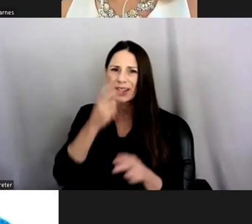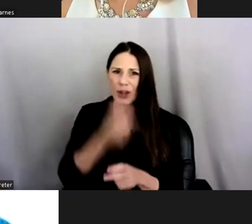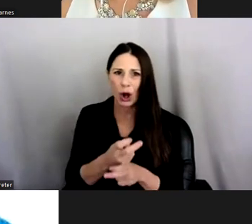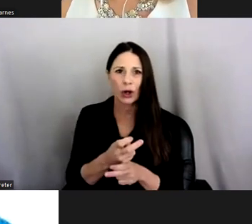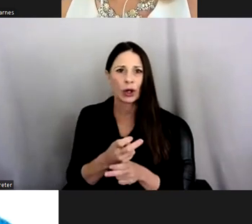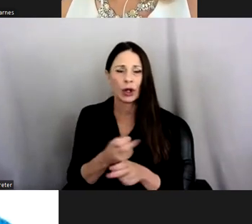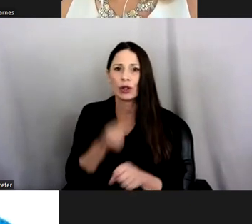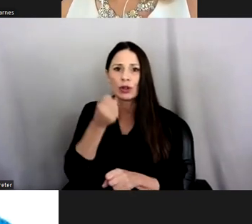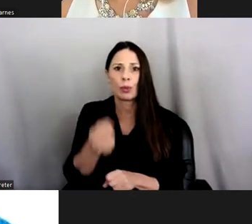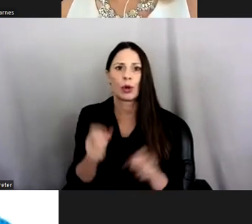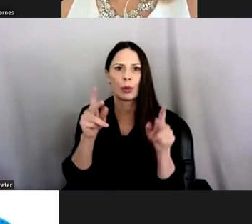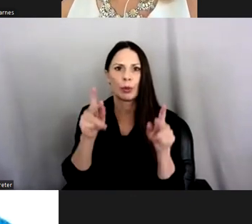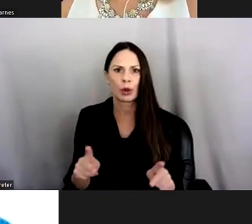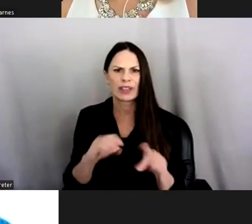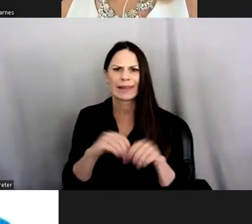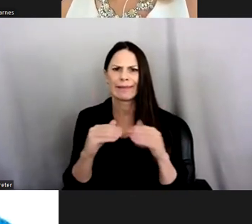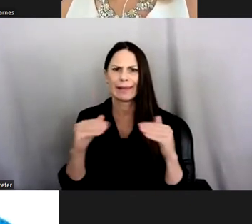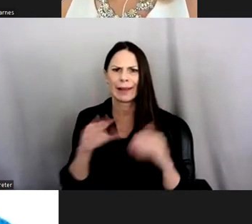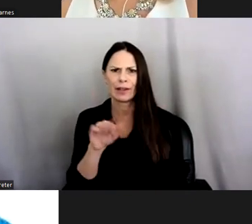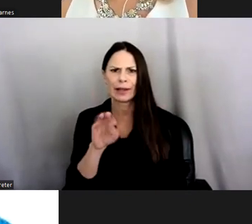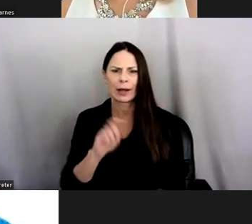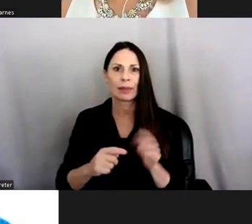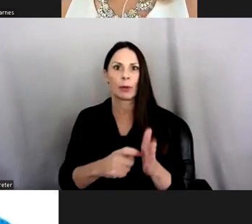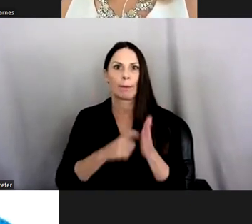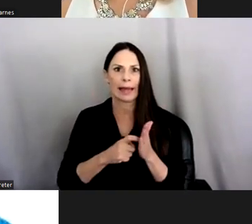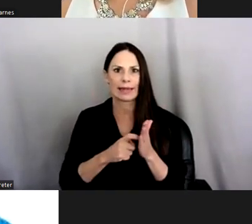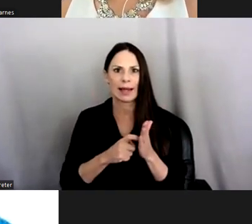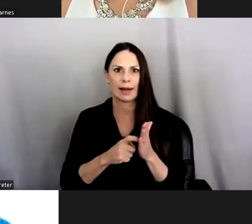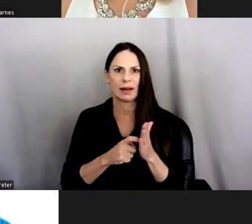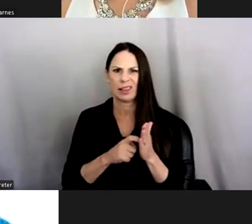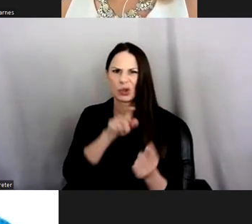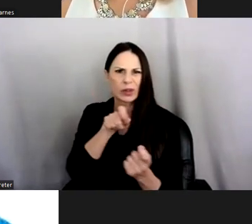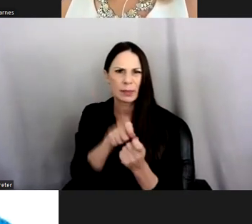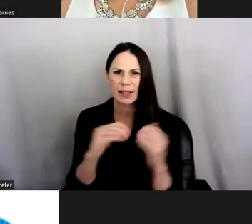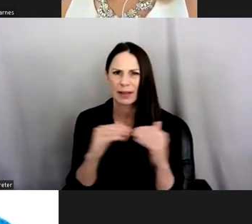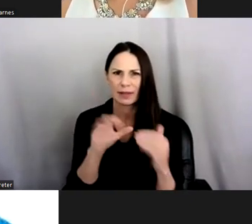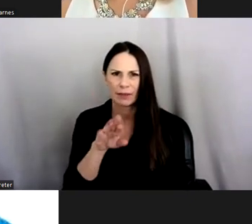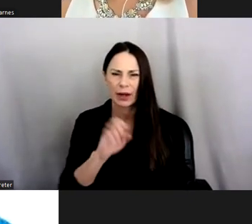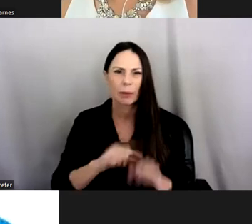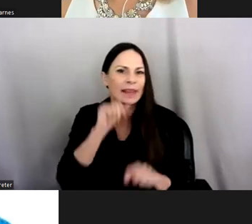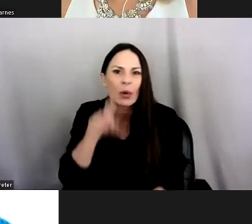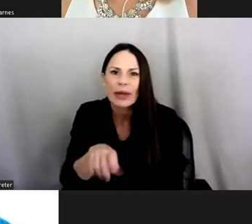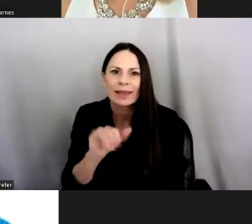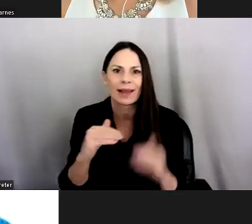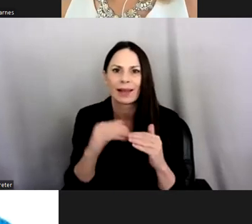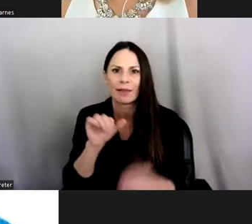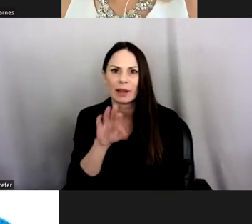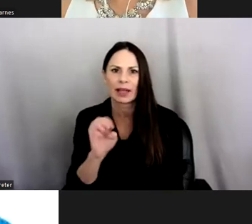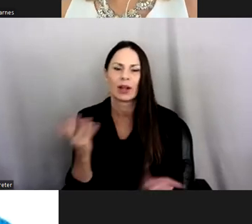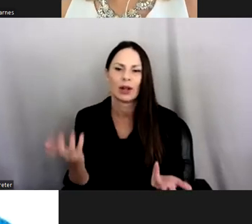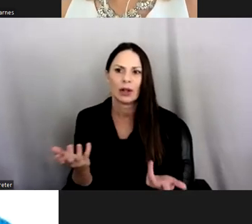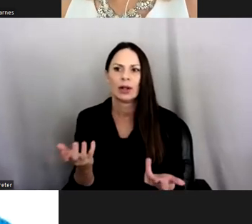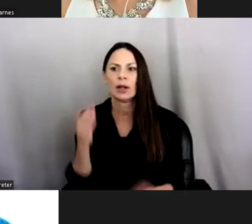they're mandated to a level of care when they don't meet that level of care. And so I just, like I said, this doesn't have to be solved now. I know